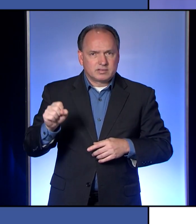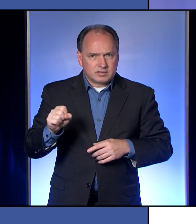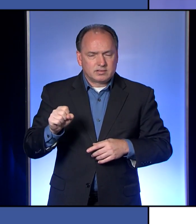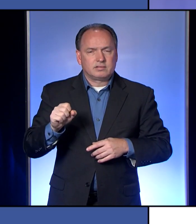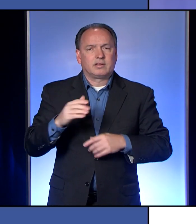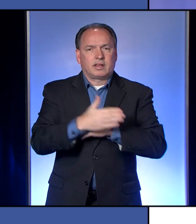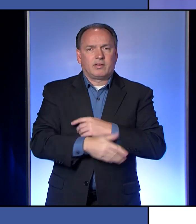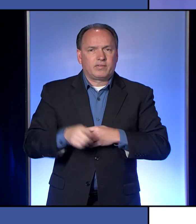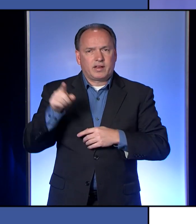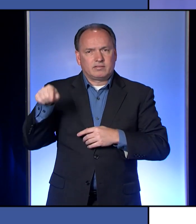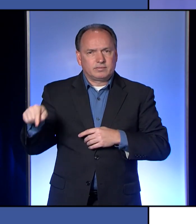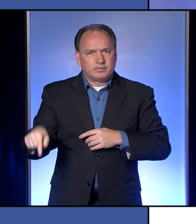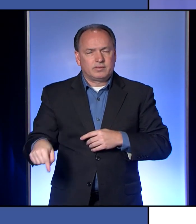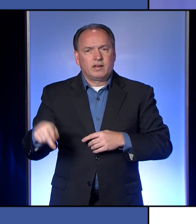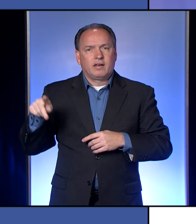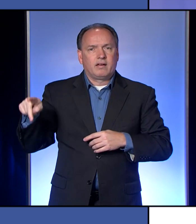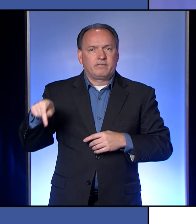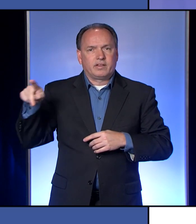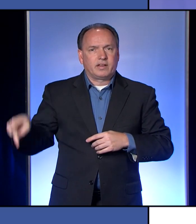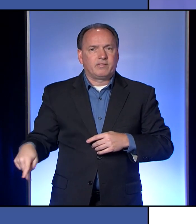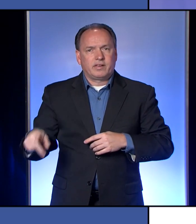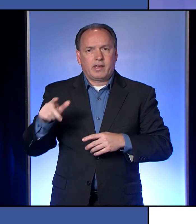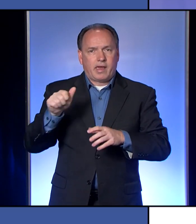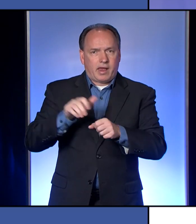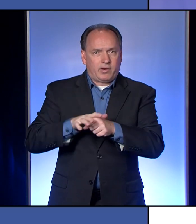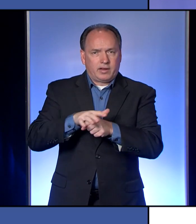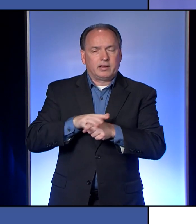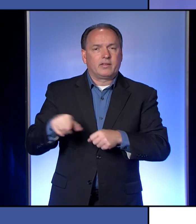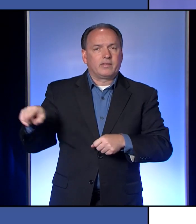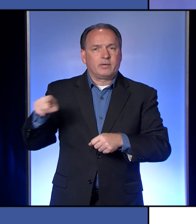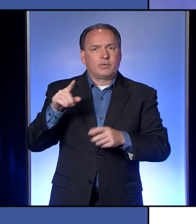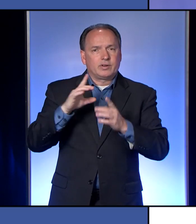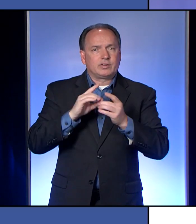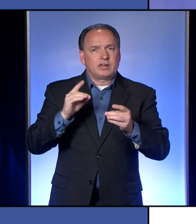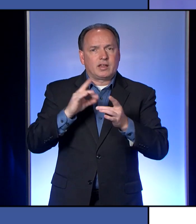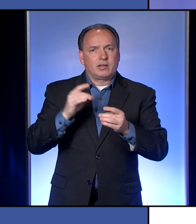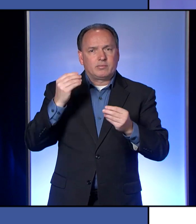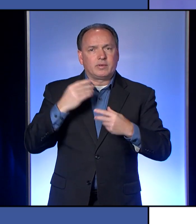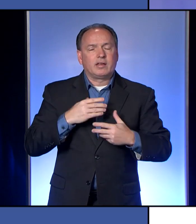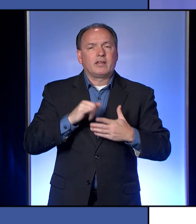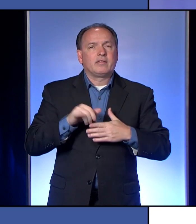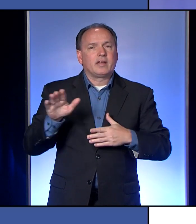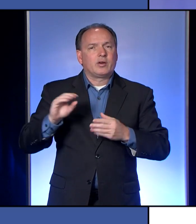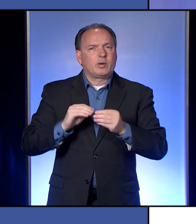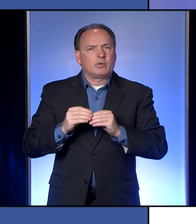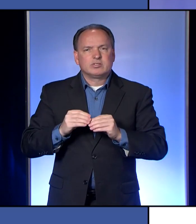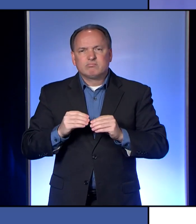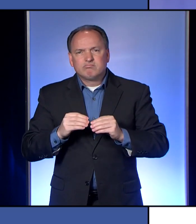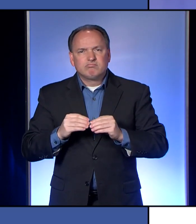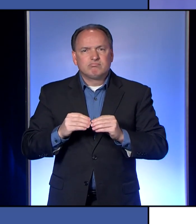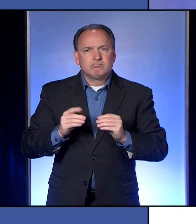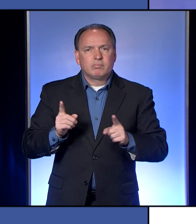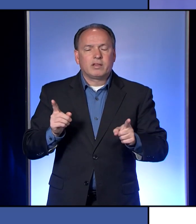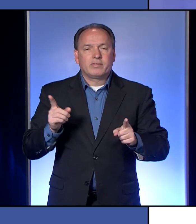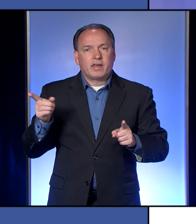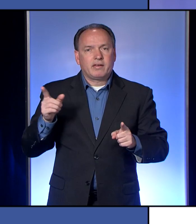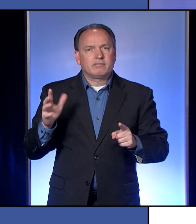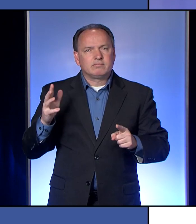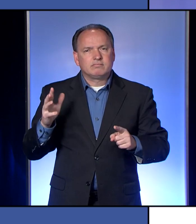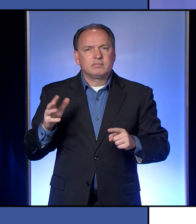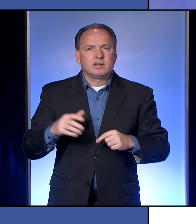and they're down near the Philadelphia area, but he was telling me, and I hadn't really looked at their numbers very closely, but they have, I